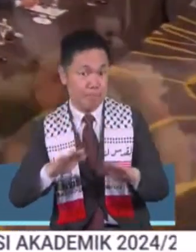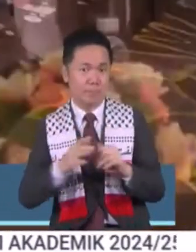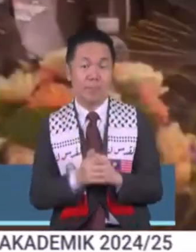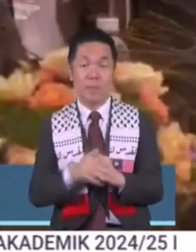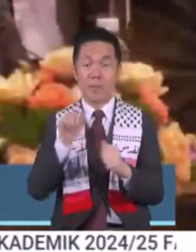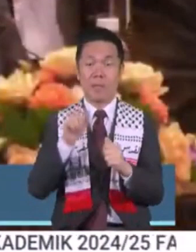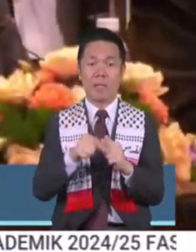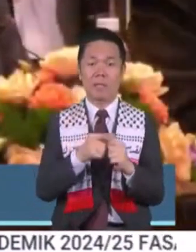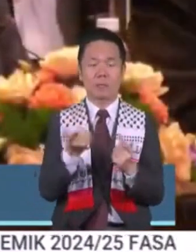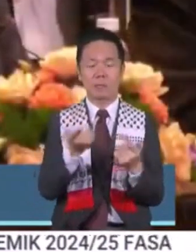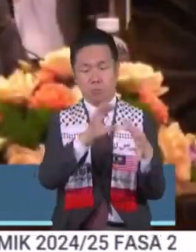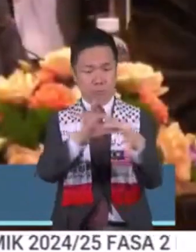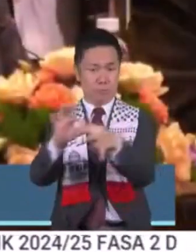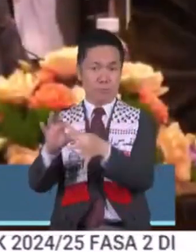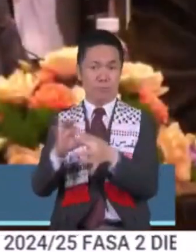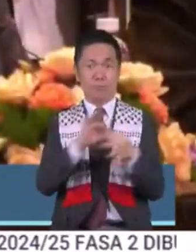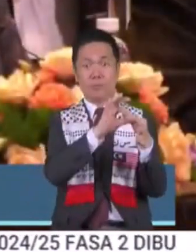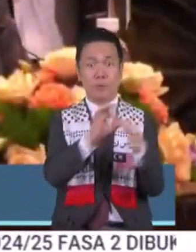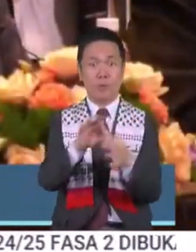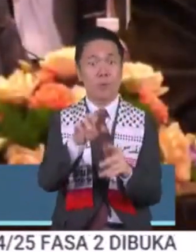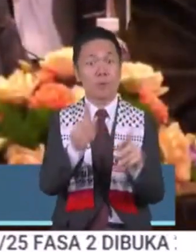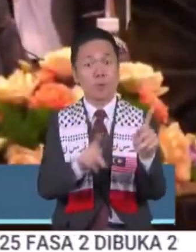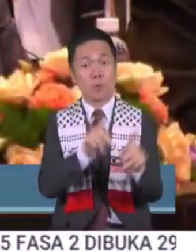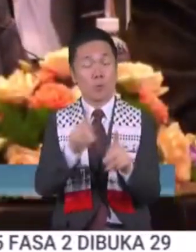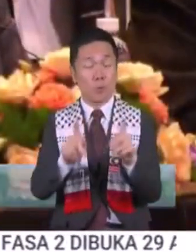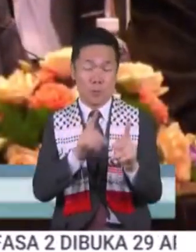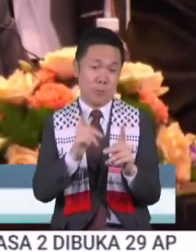promote rahmatan lil alamin.